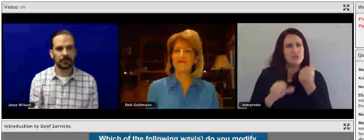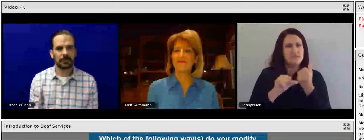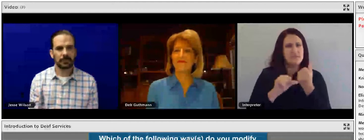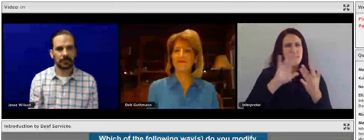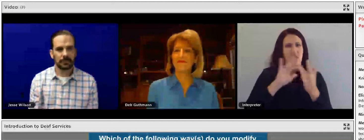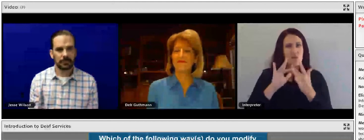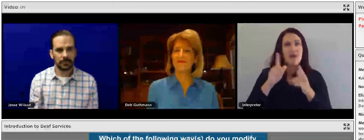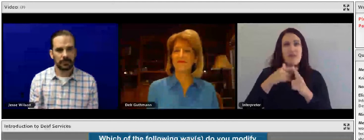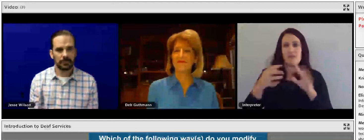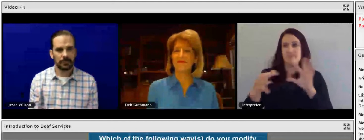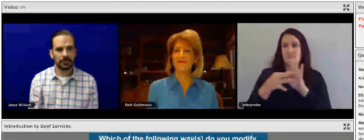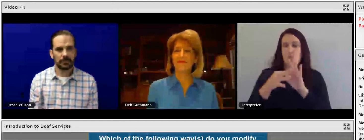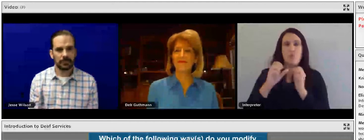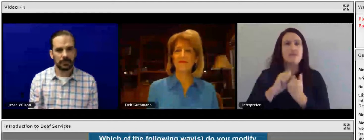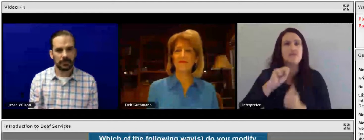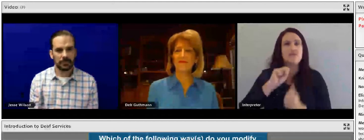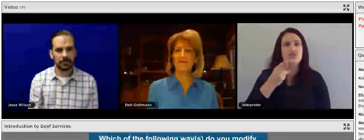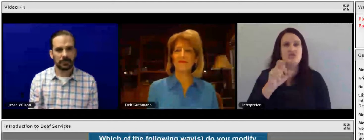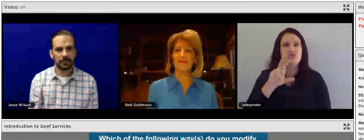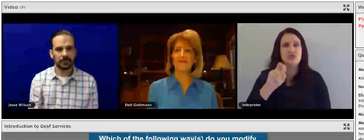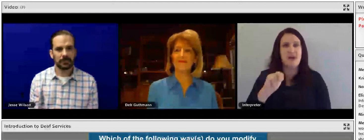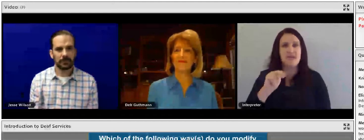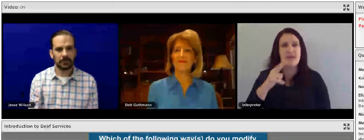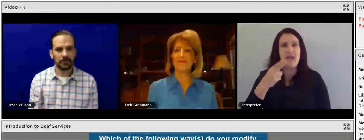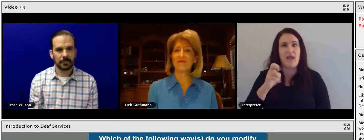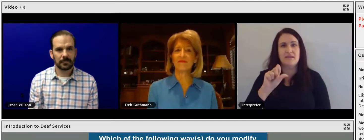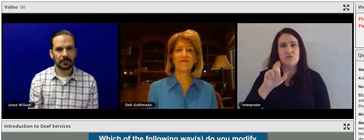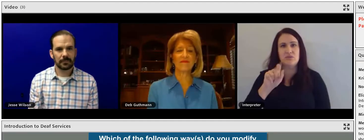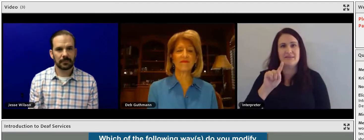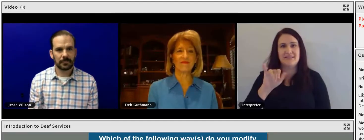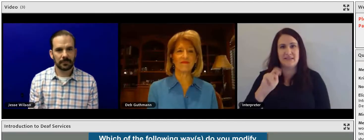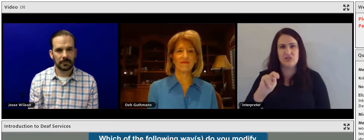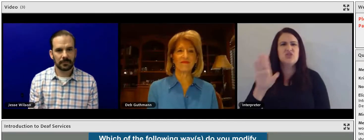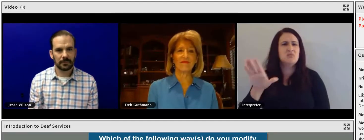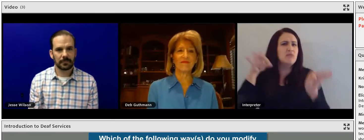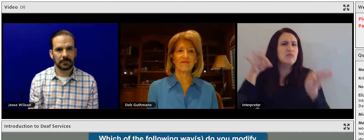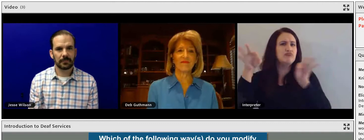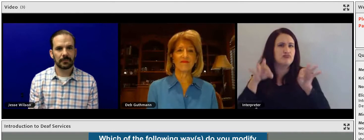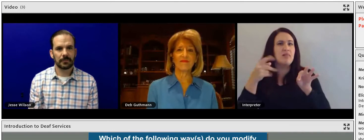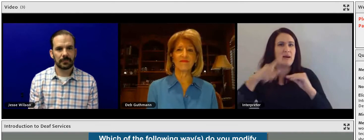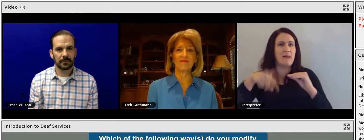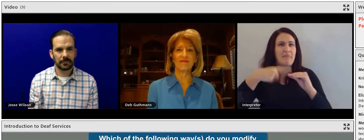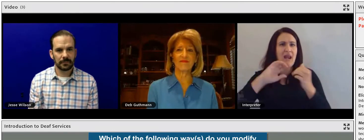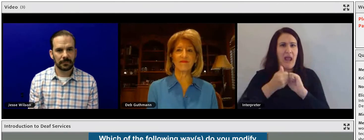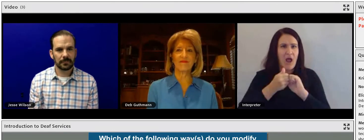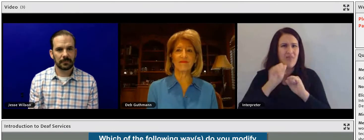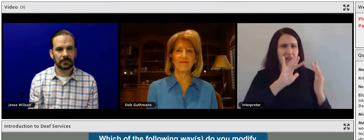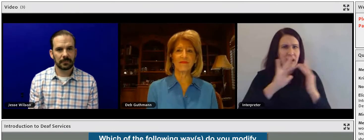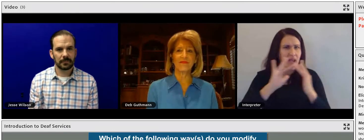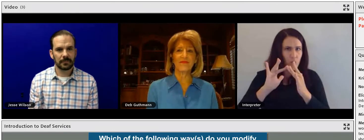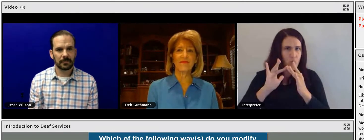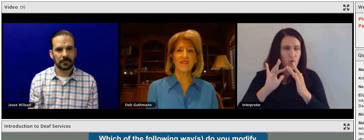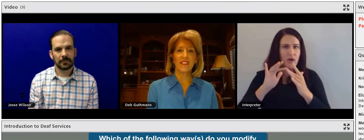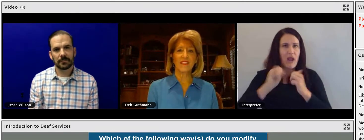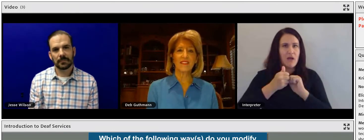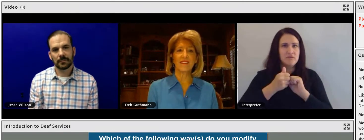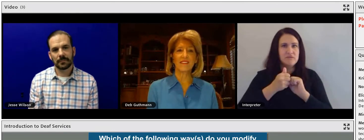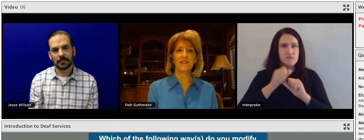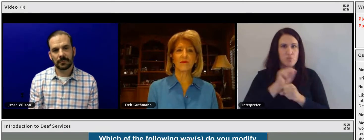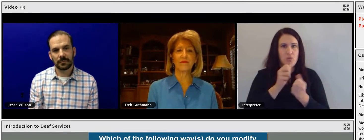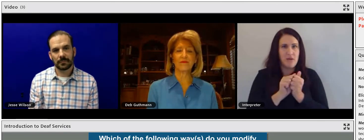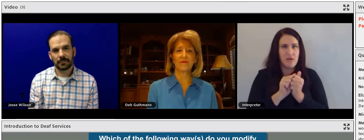Sharon Hesseltine. So Sharon's going to give you a very brief overview of how the network works with communities